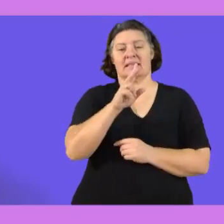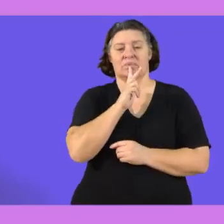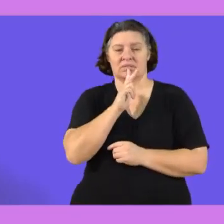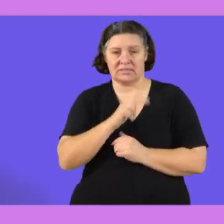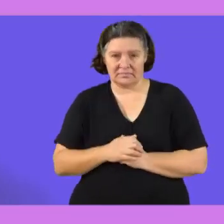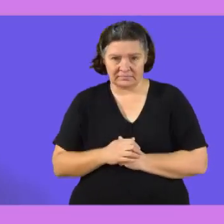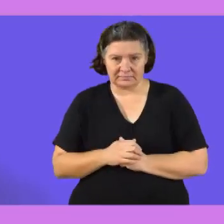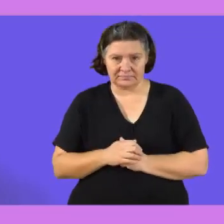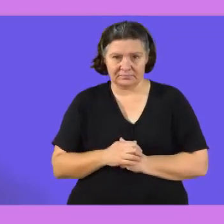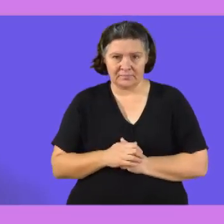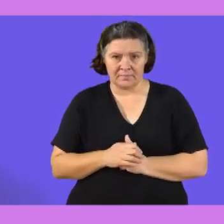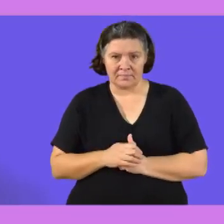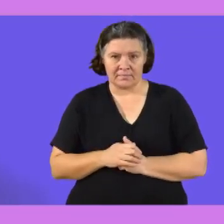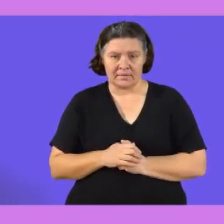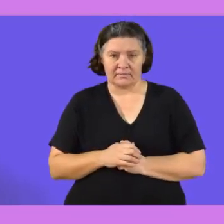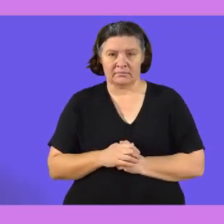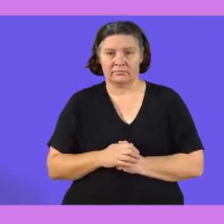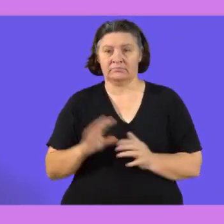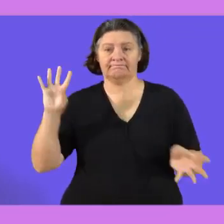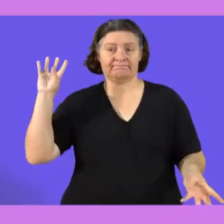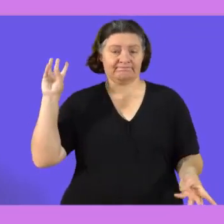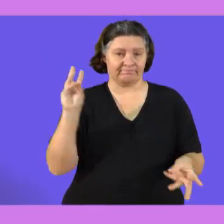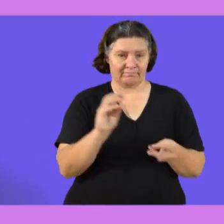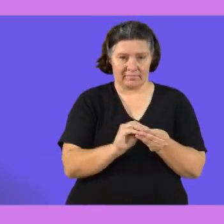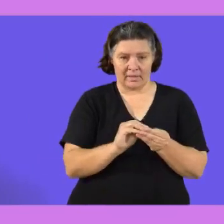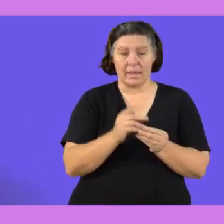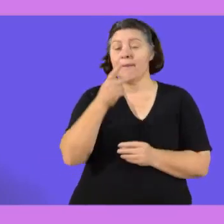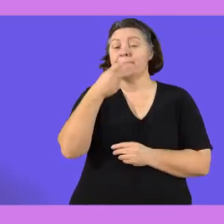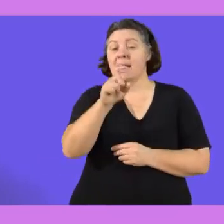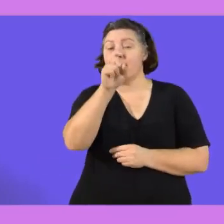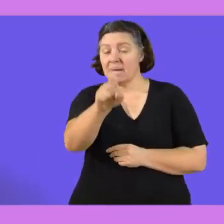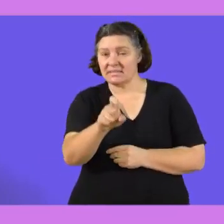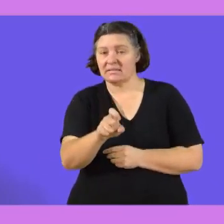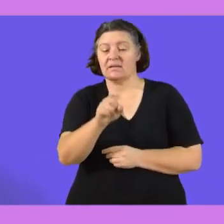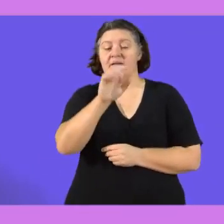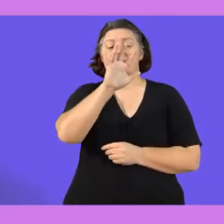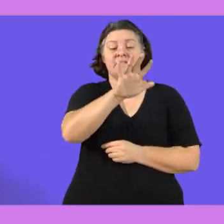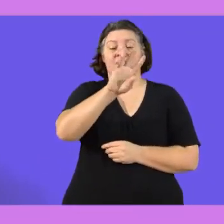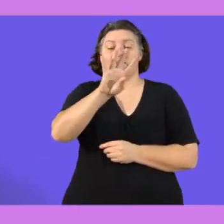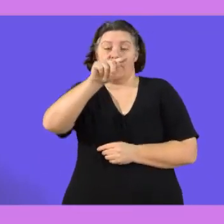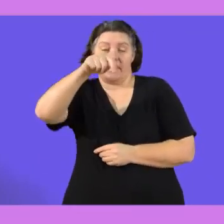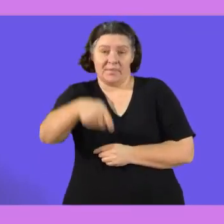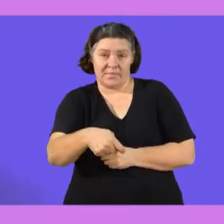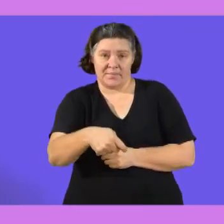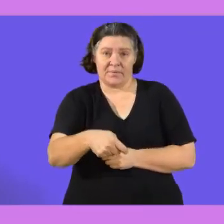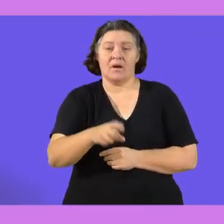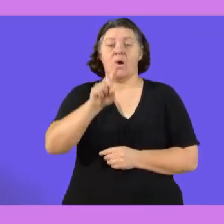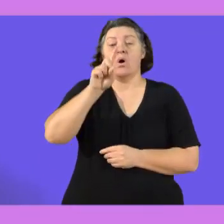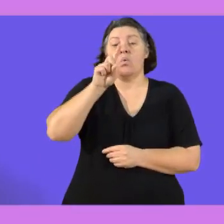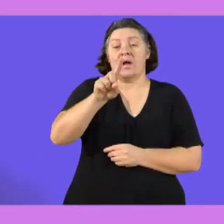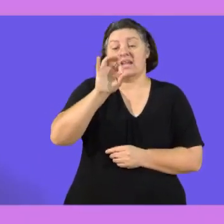plus 8,000. So all in all, what needs to be paid here is